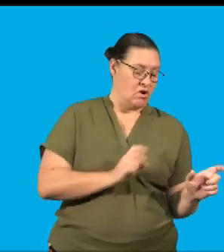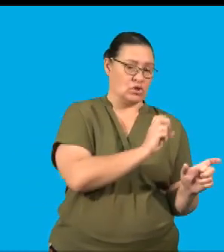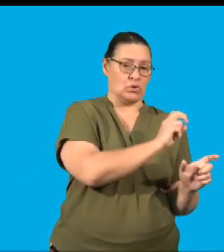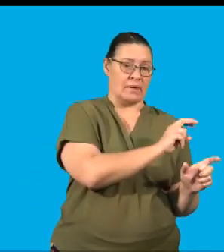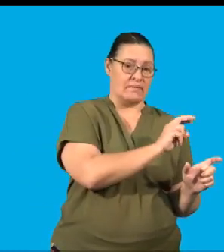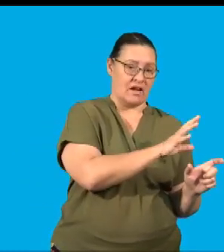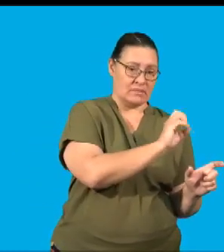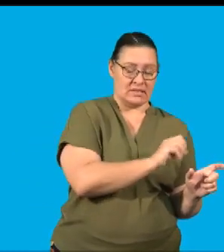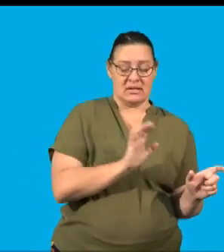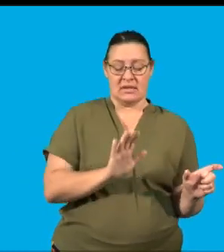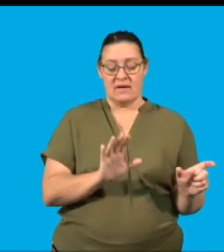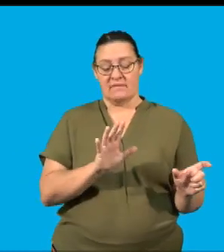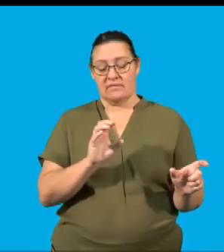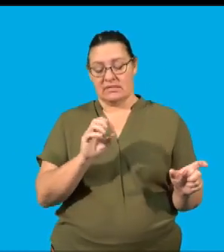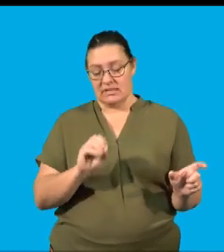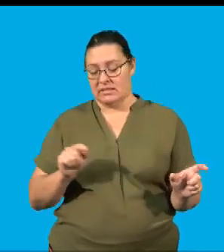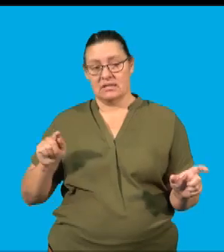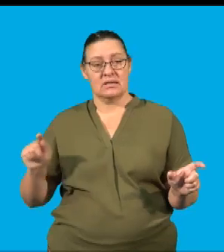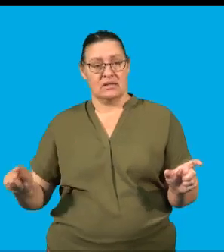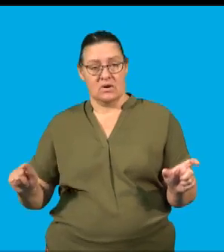set, or it is your upper